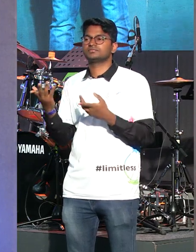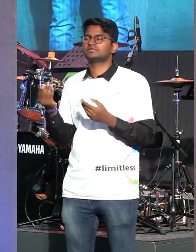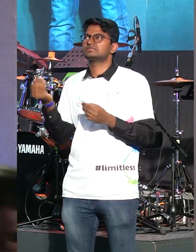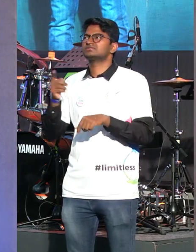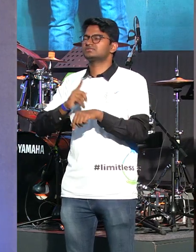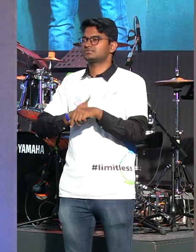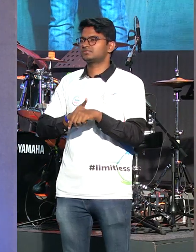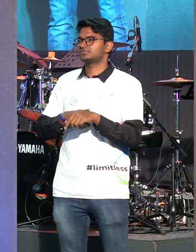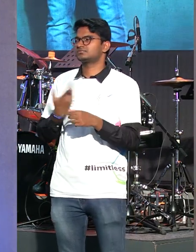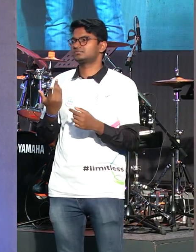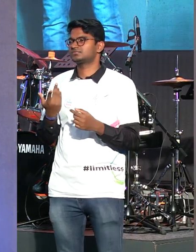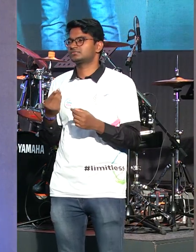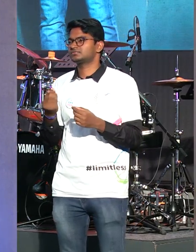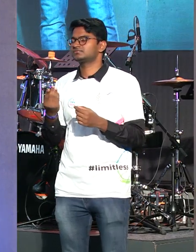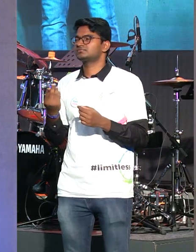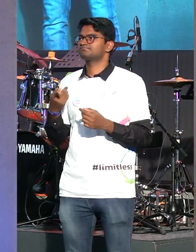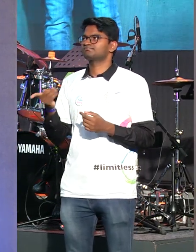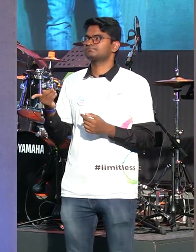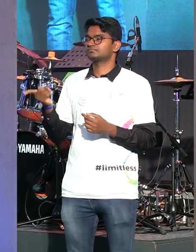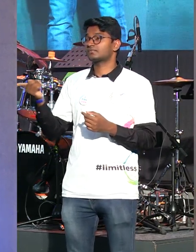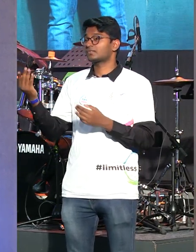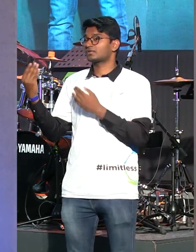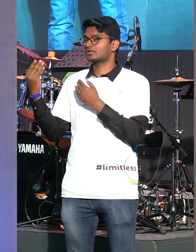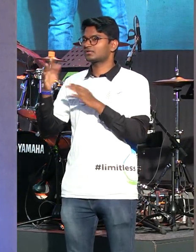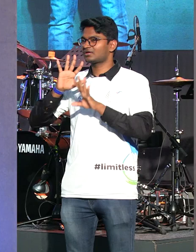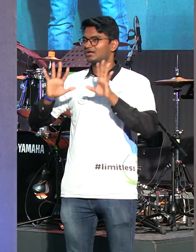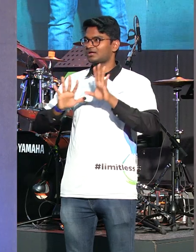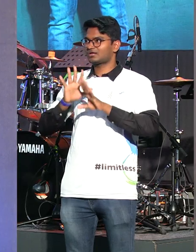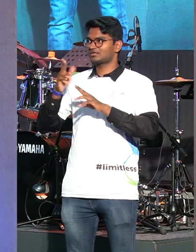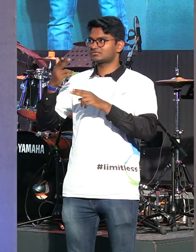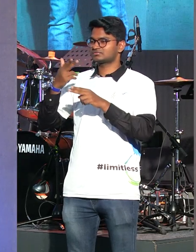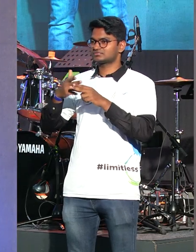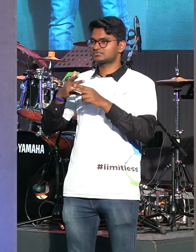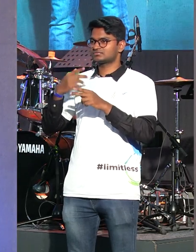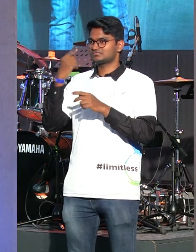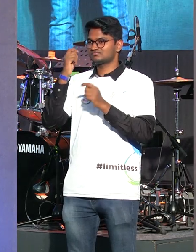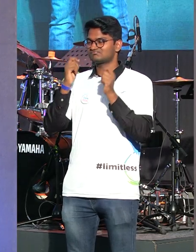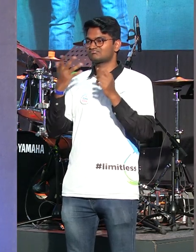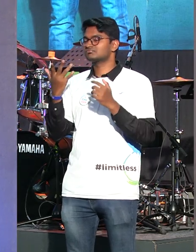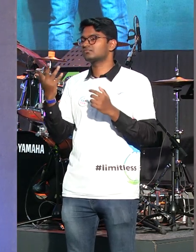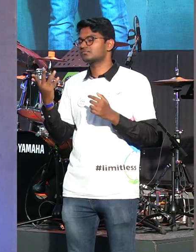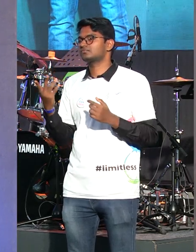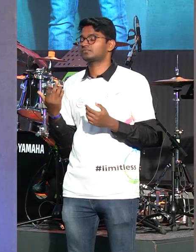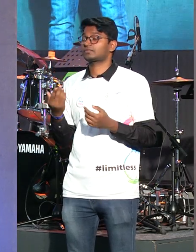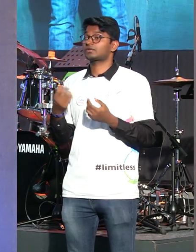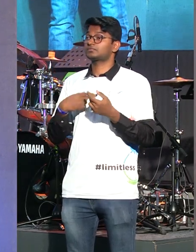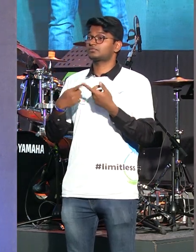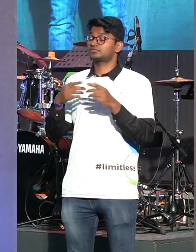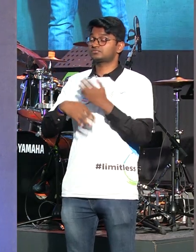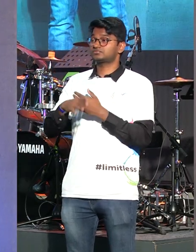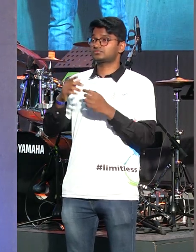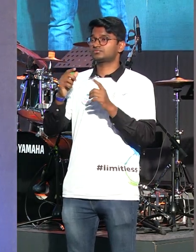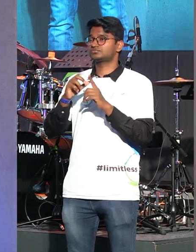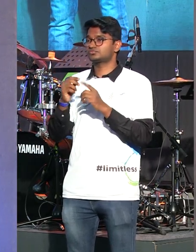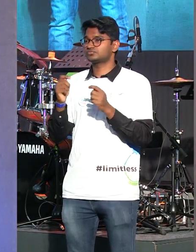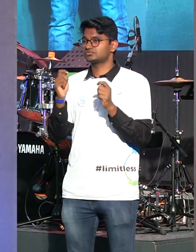very technical medium. It depends what the role is, because sometimes you may have to actually do things which are more difficult, in the sense that, you